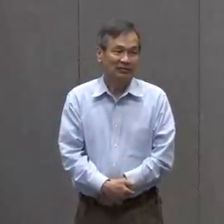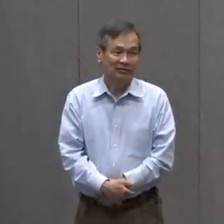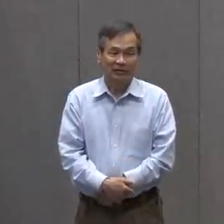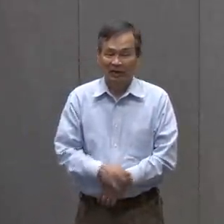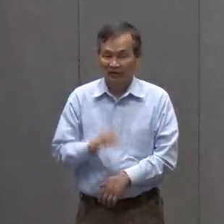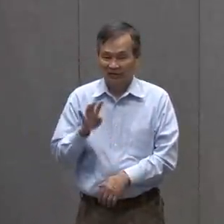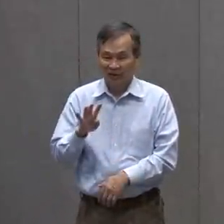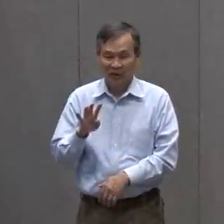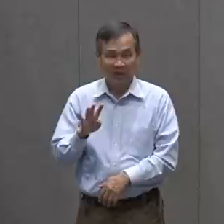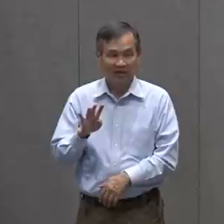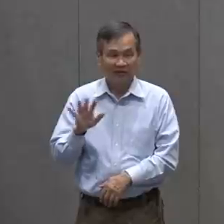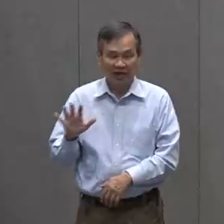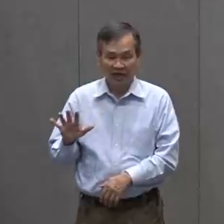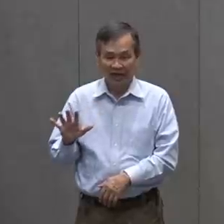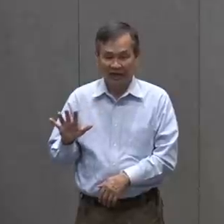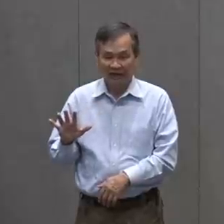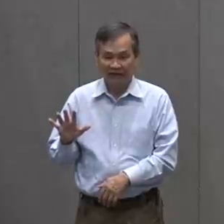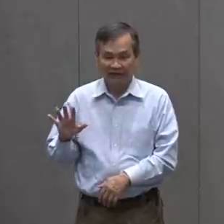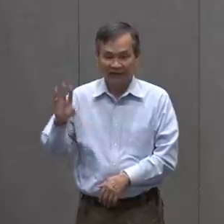have